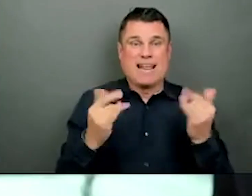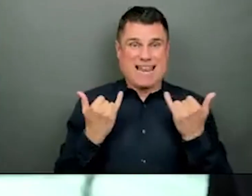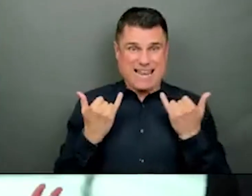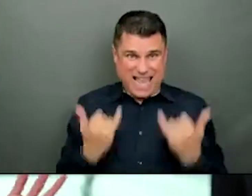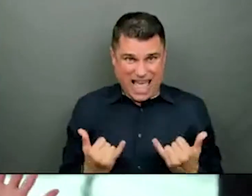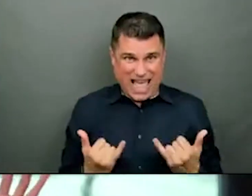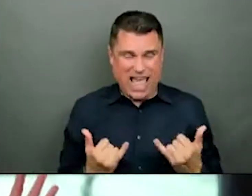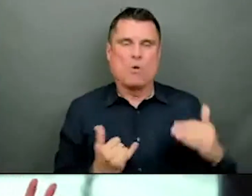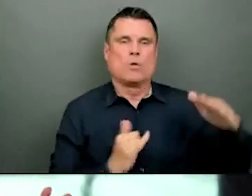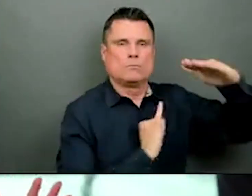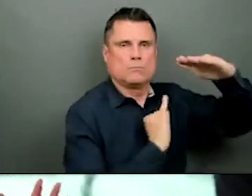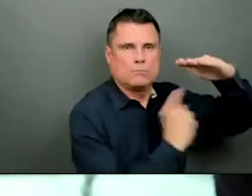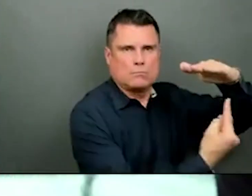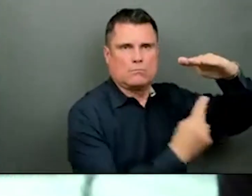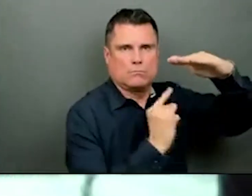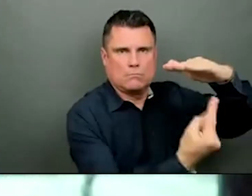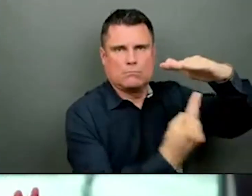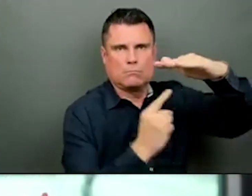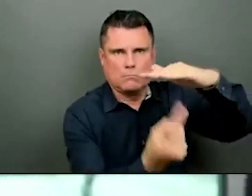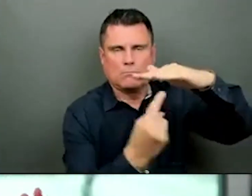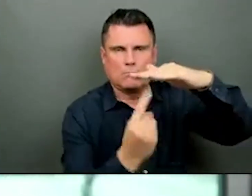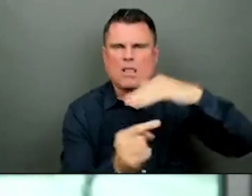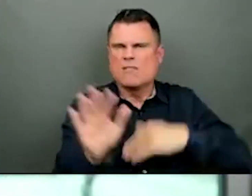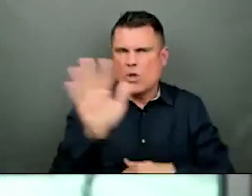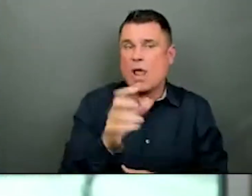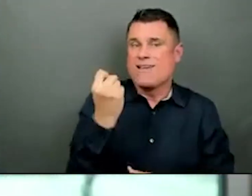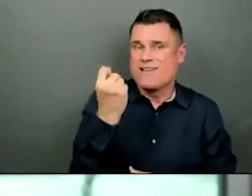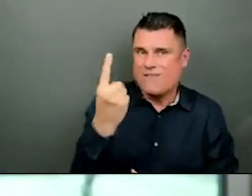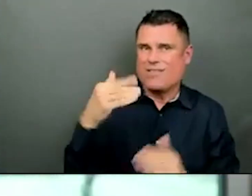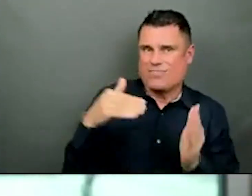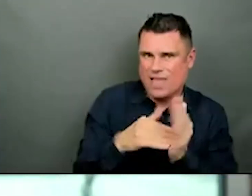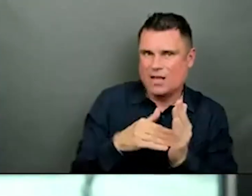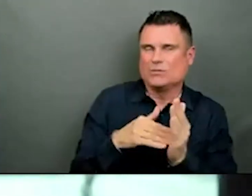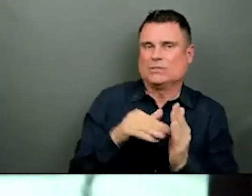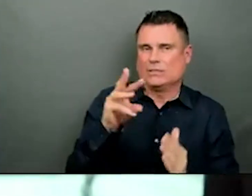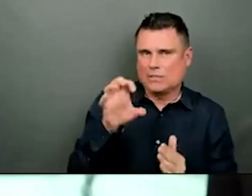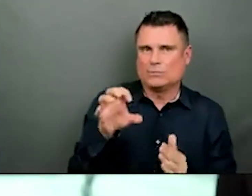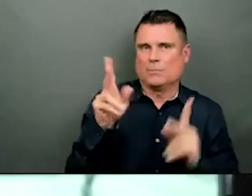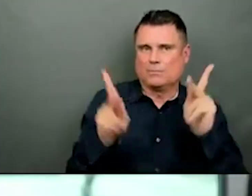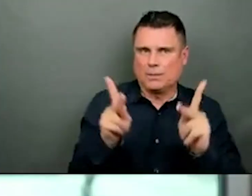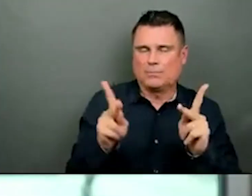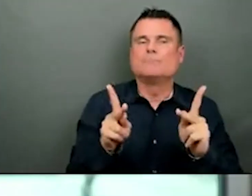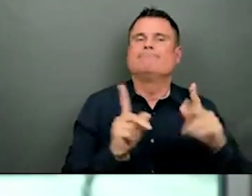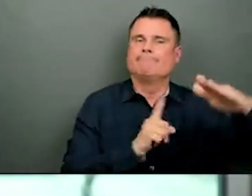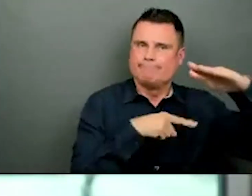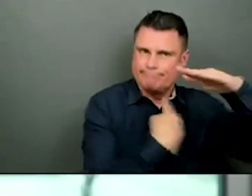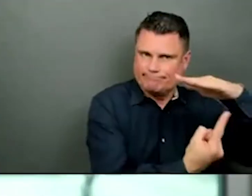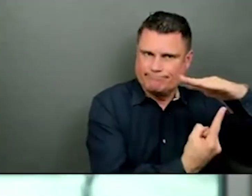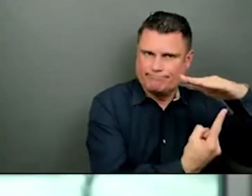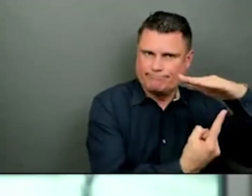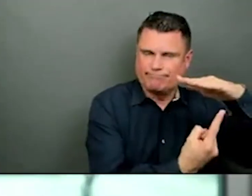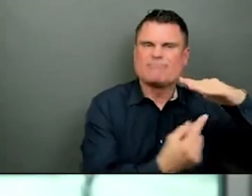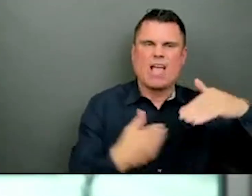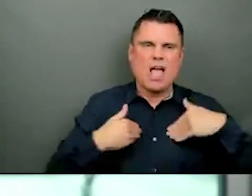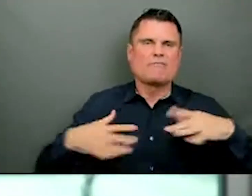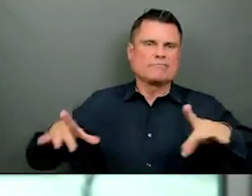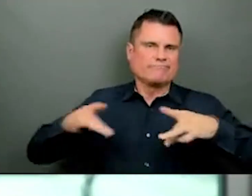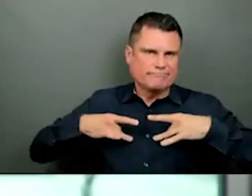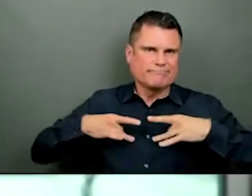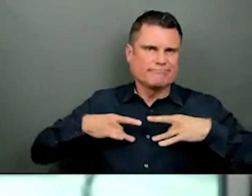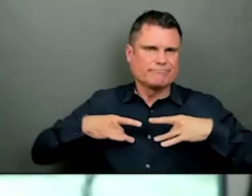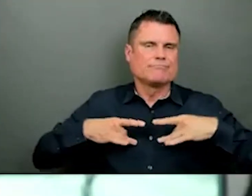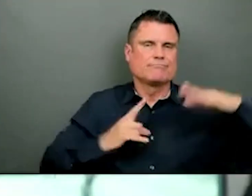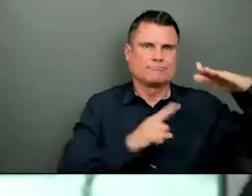main part of our program was the age-based program with Pfizer and Moderna. And we have this parallel stream that we started with